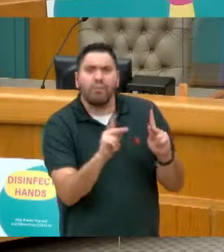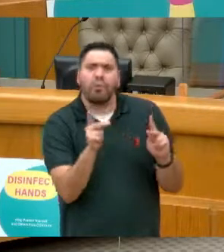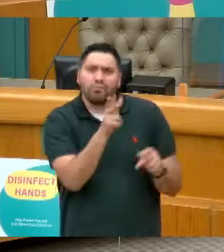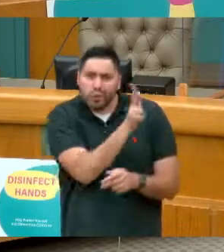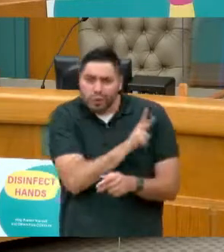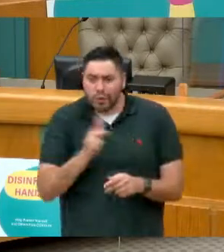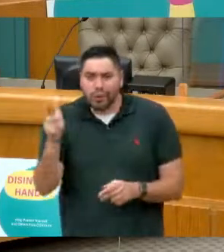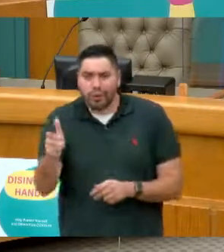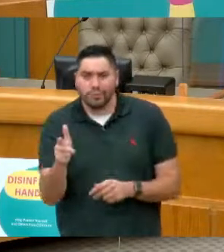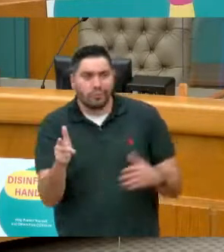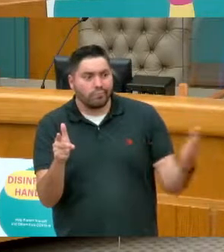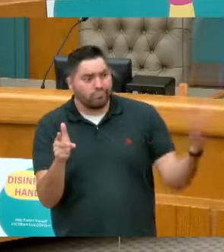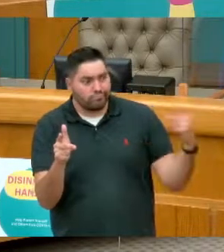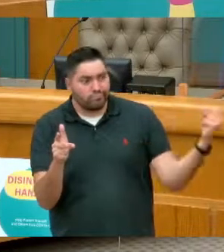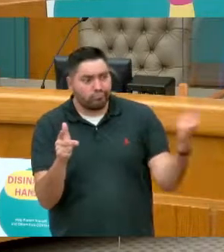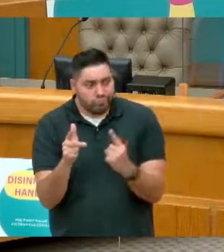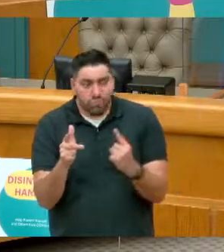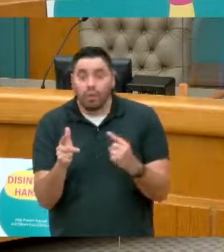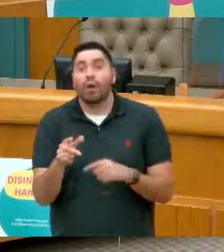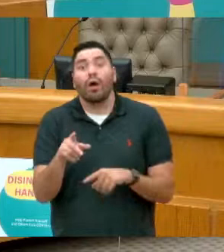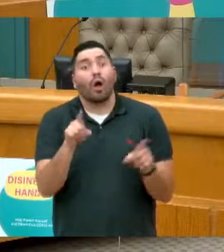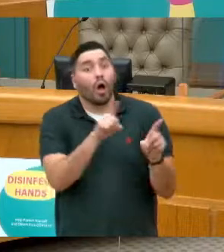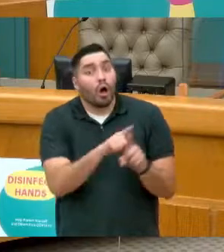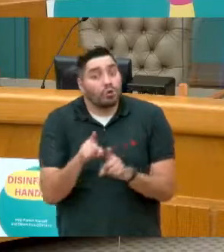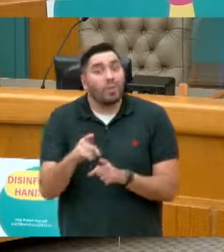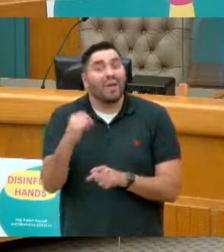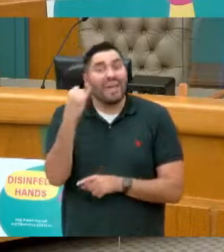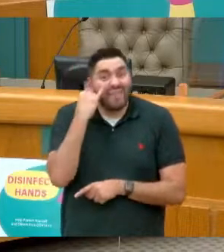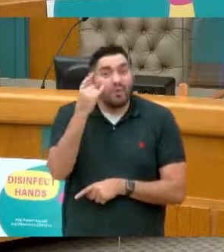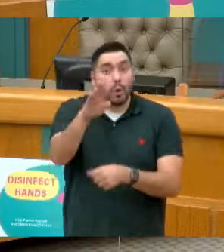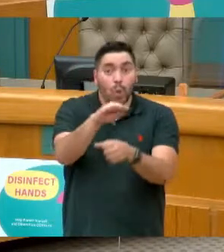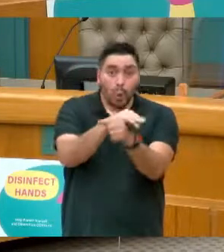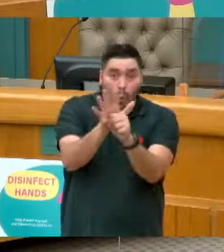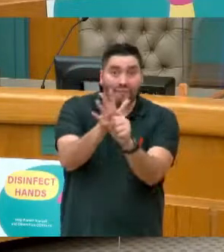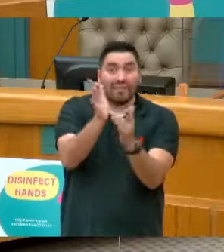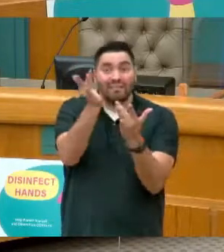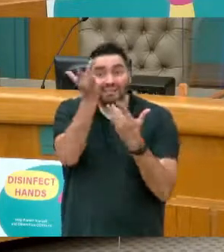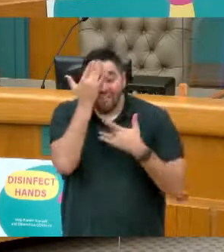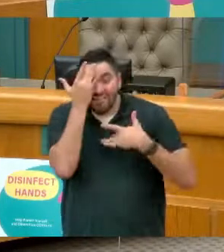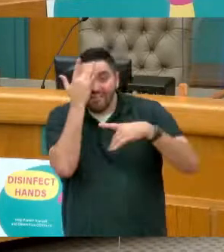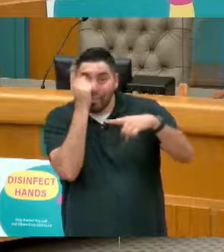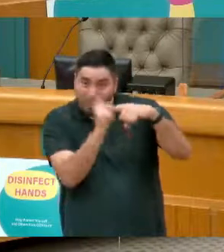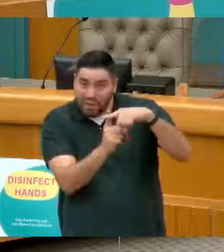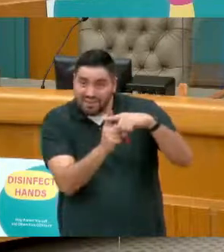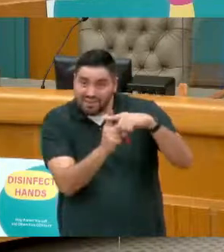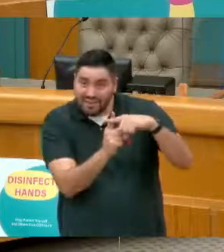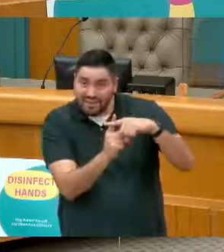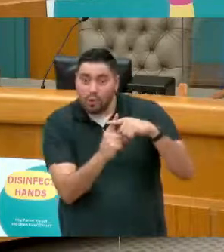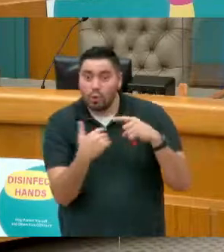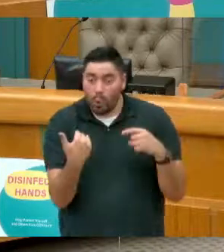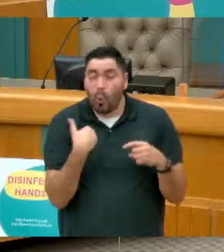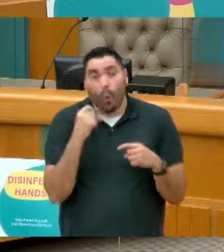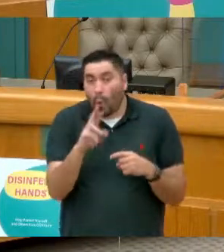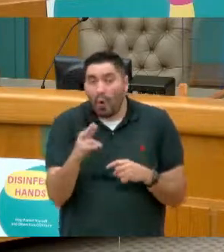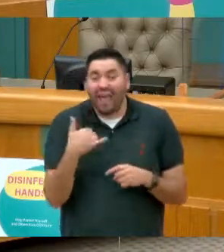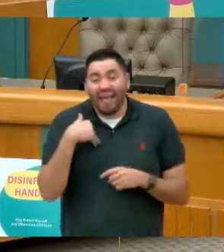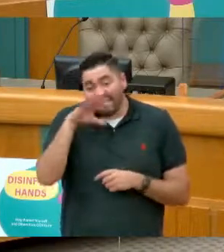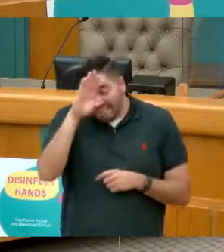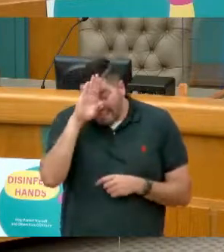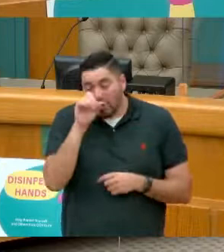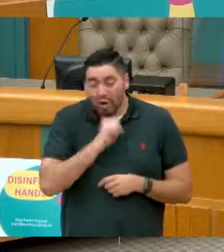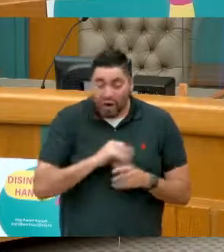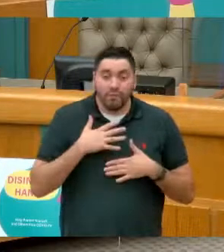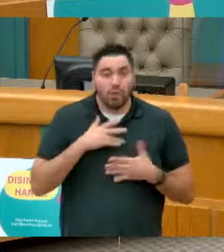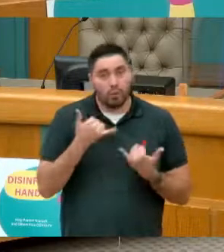you also use curbside voting, if you're symptomatic, right now the law states that if you have a physical disability